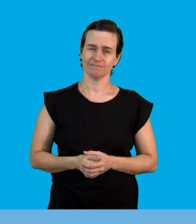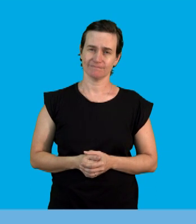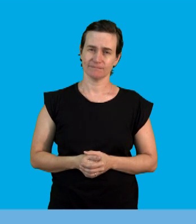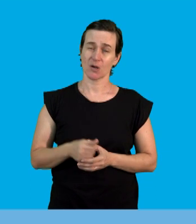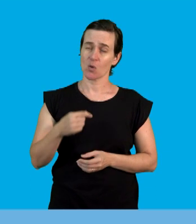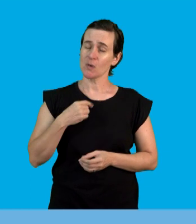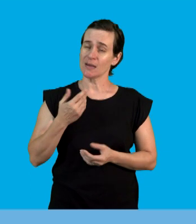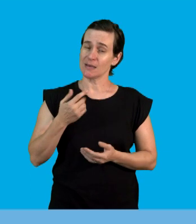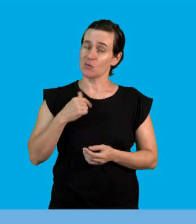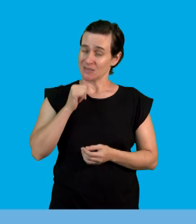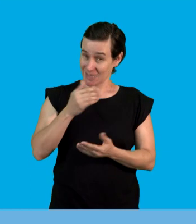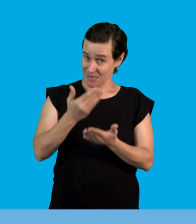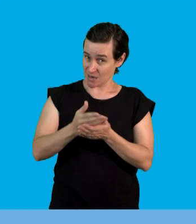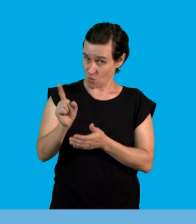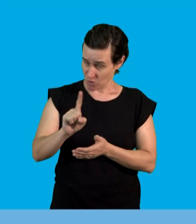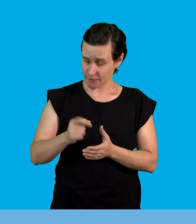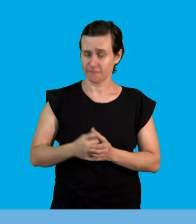we need to say that